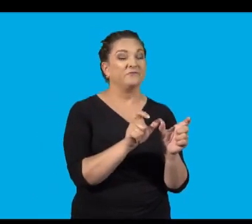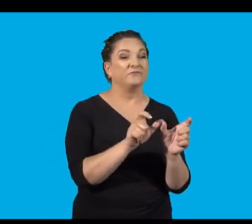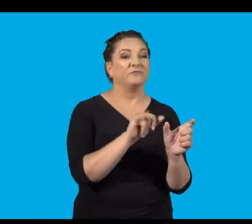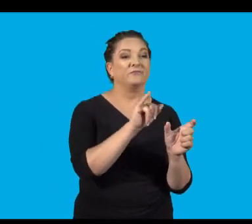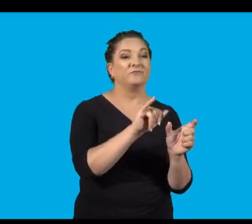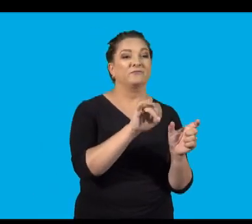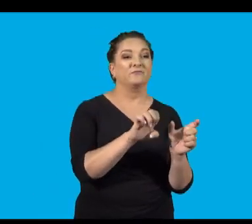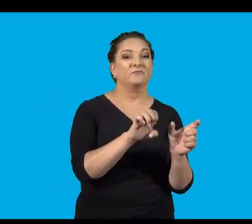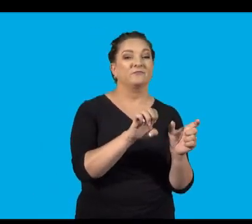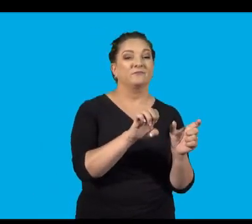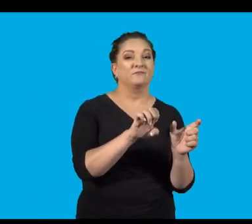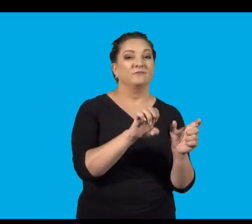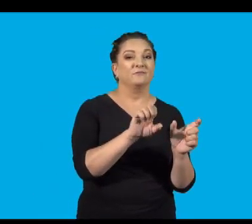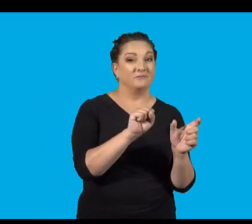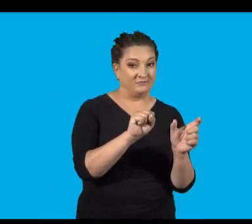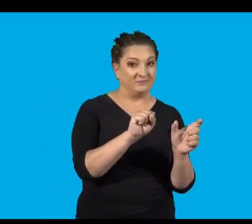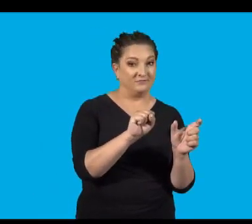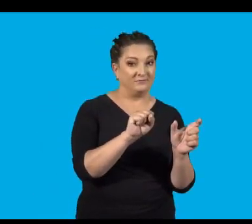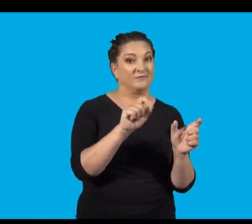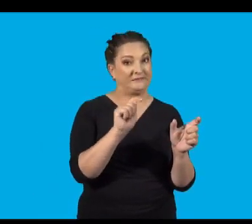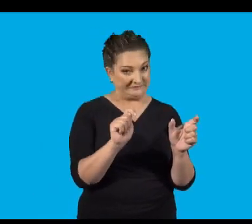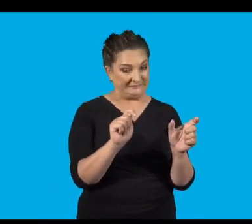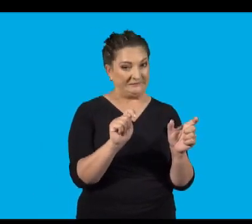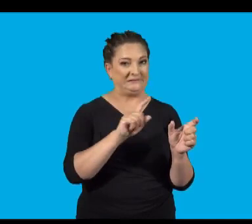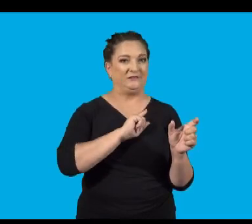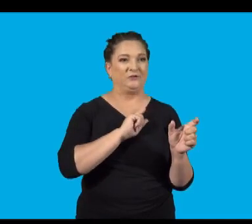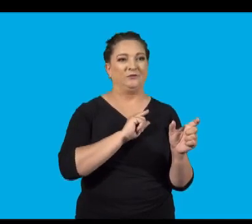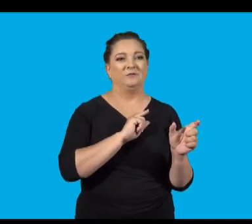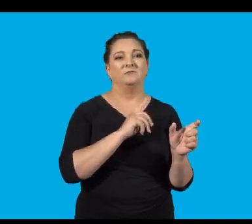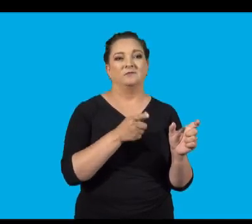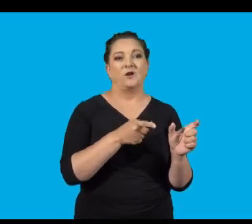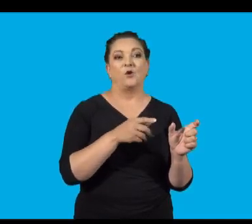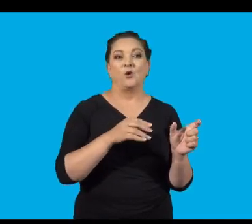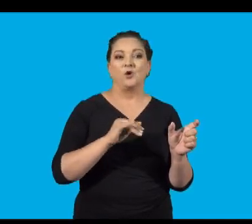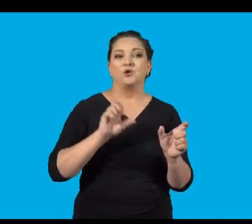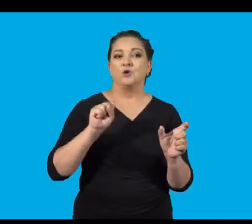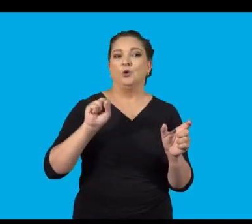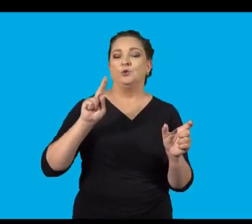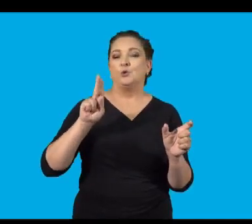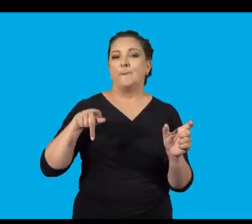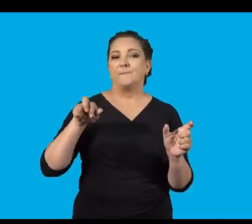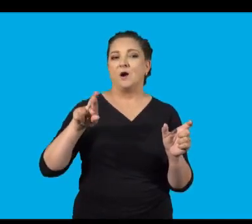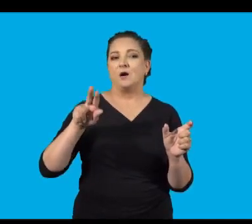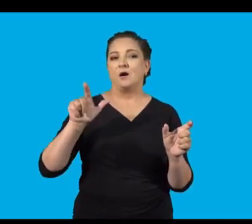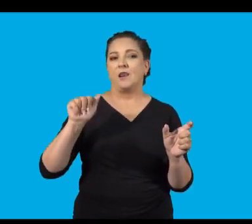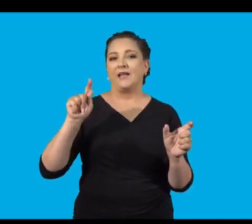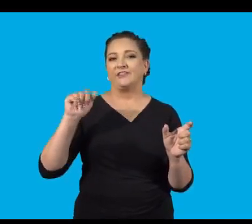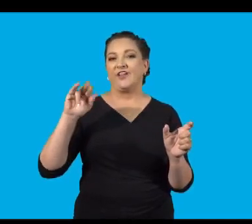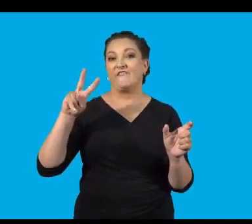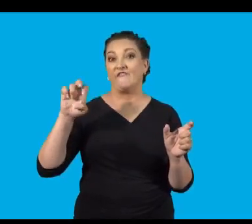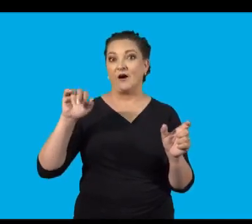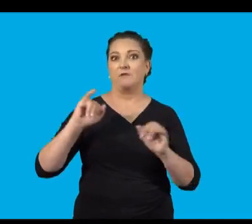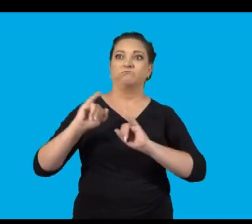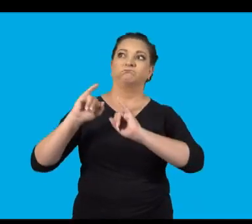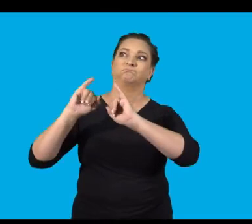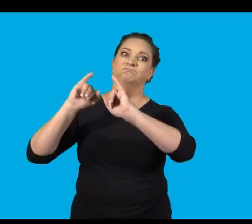we replace it with an I, and then we add EST to show you that this is in the superlative